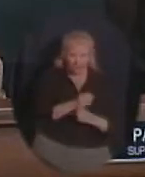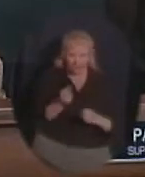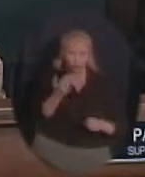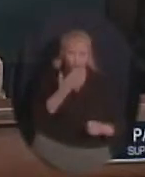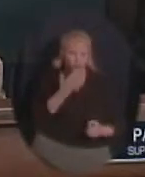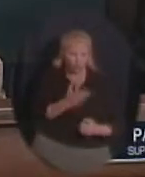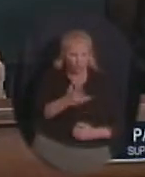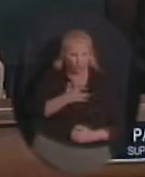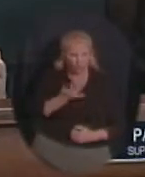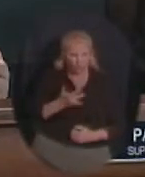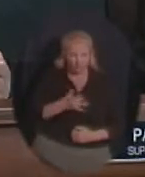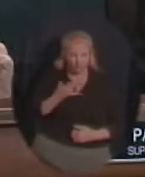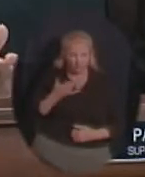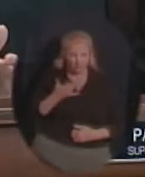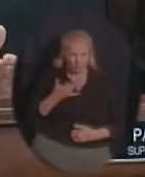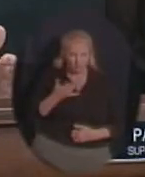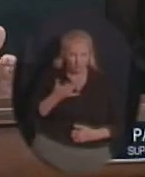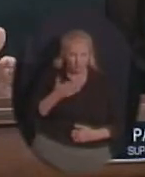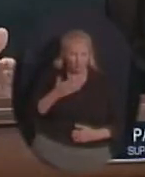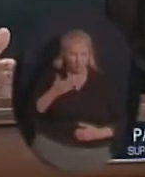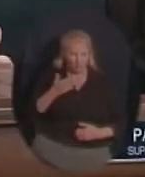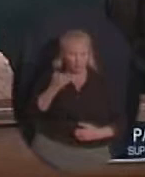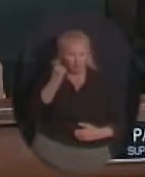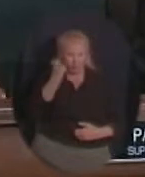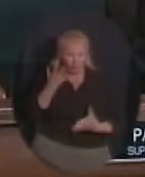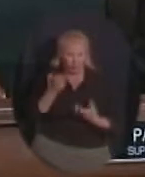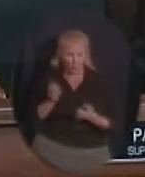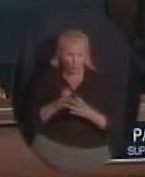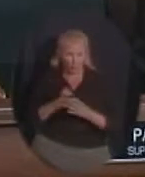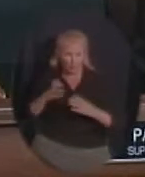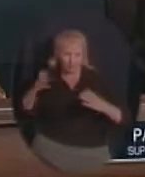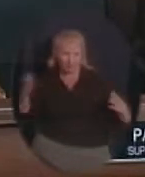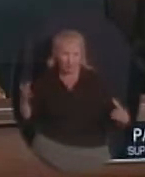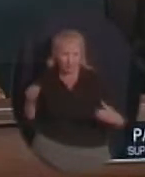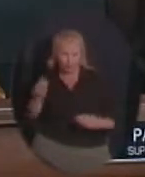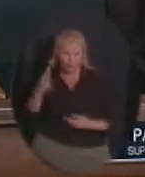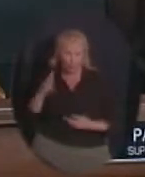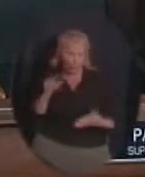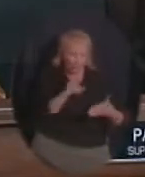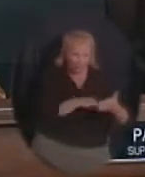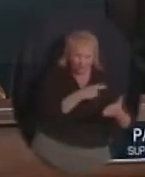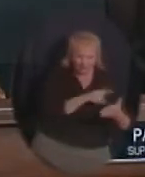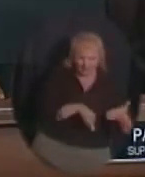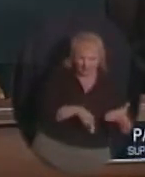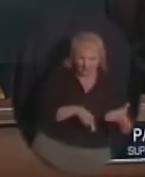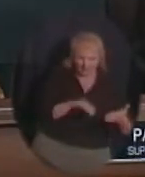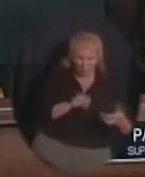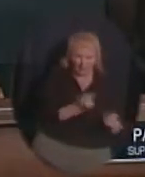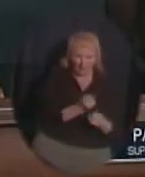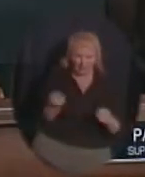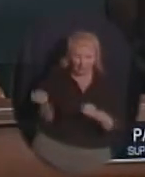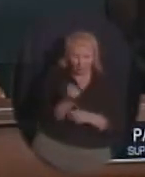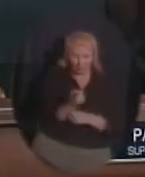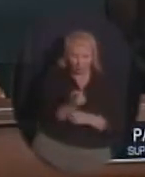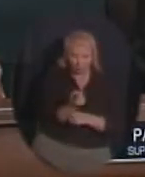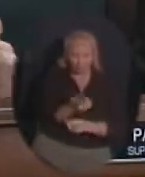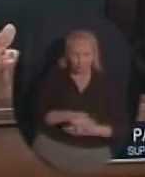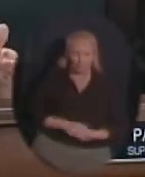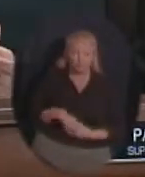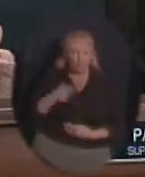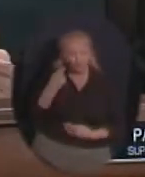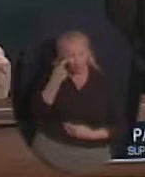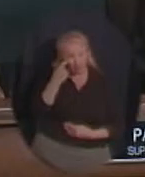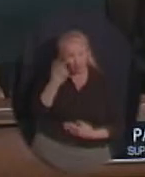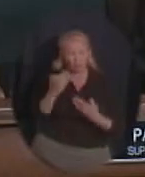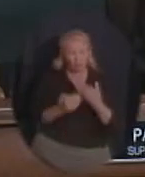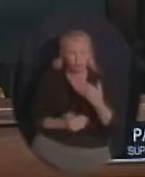whether action to expand or to discontinue that would occur next year. So I think that in moving